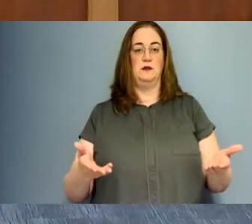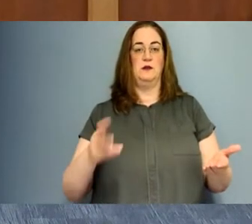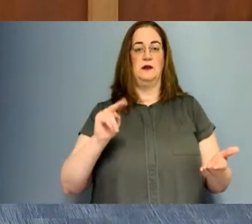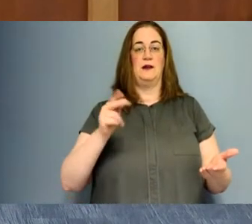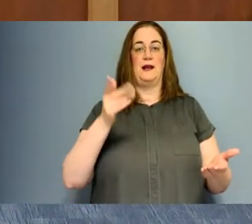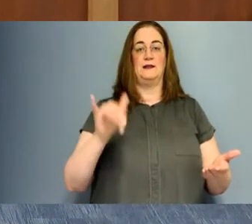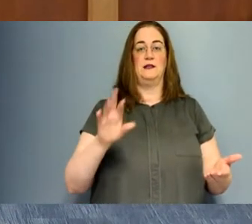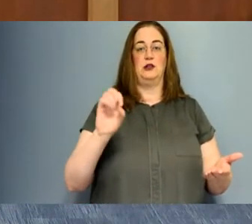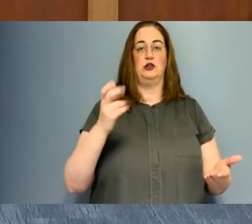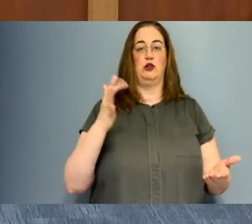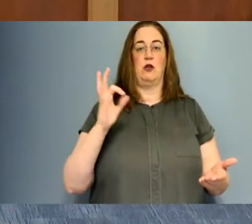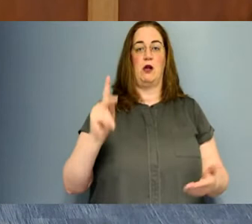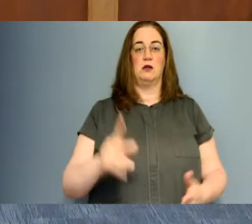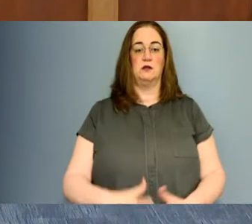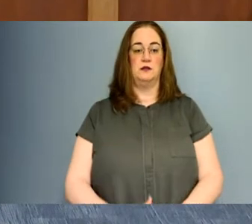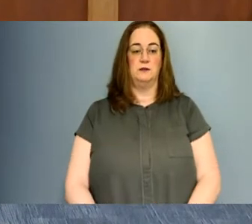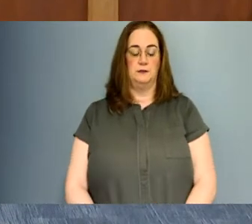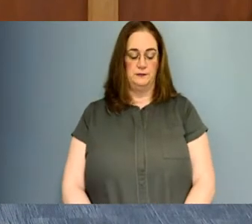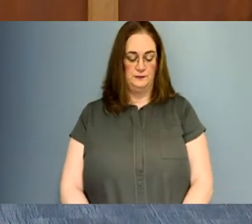Sherlock.